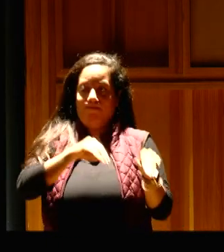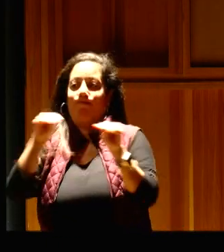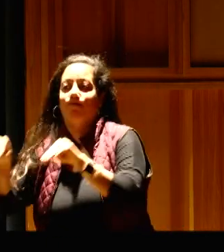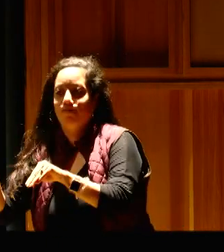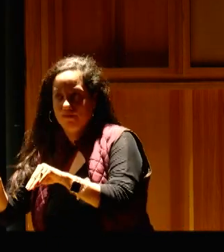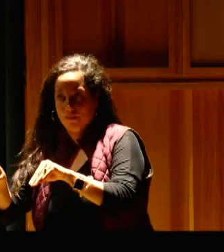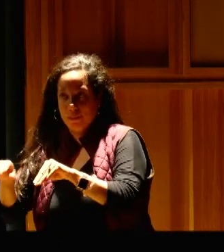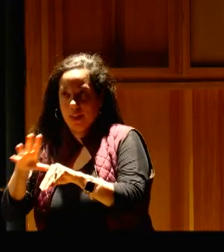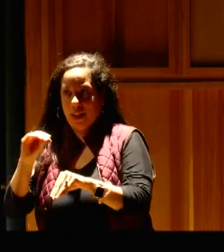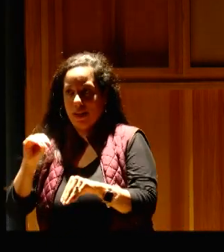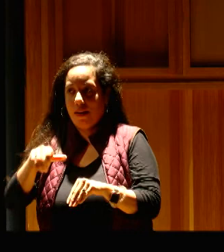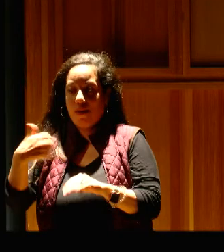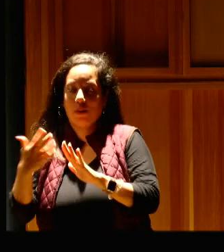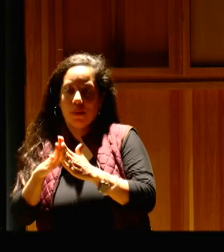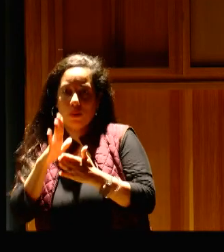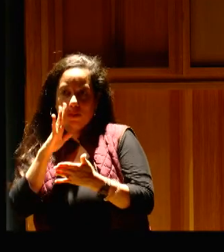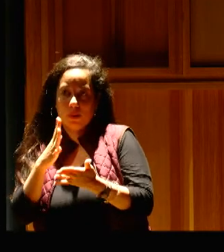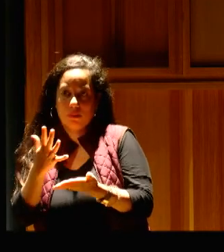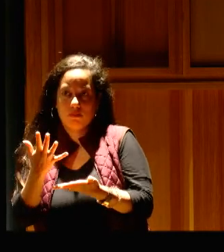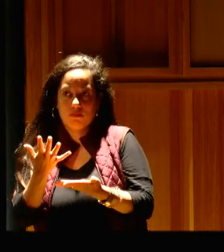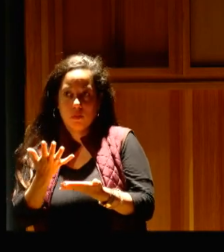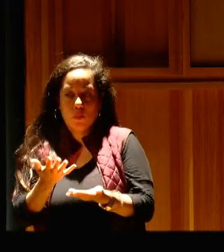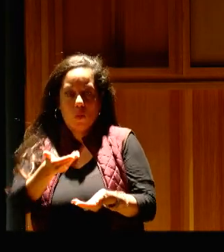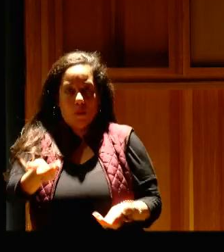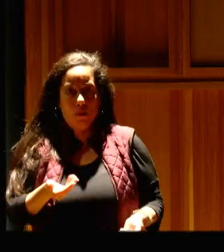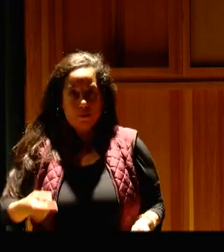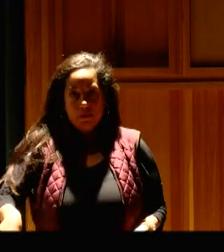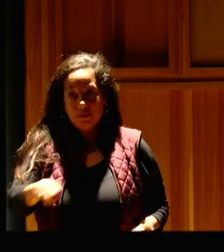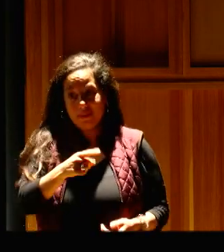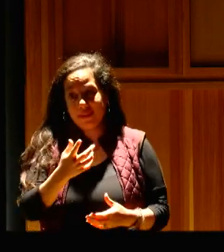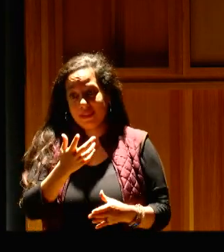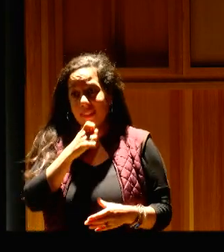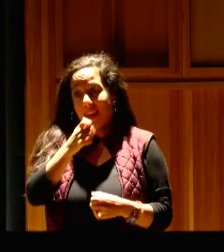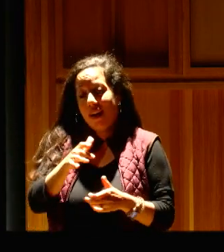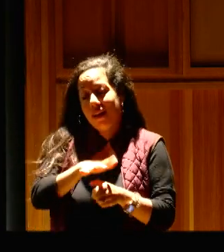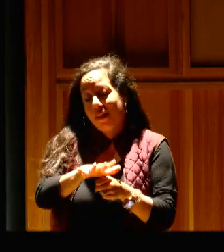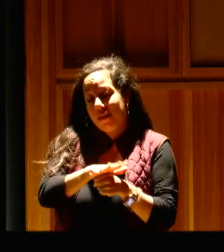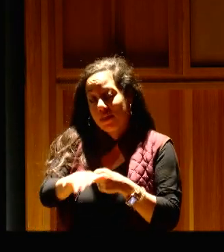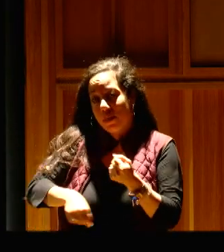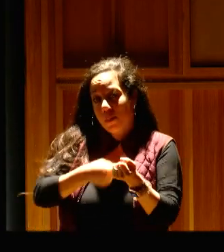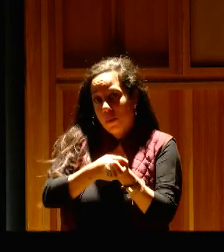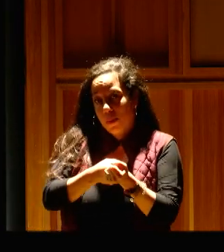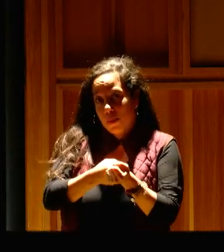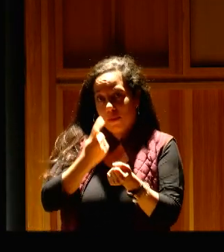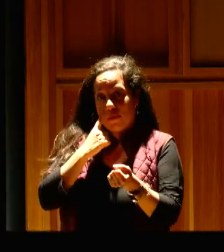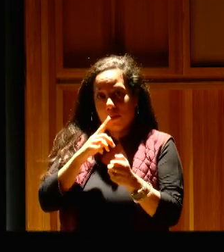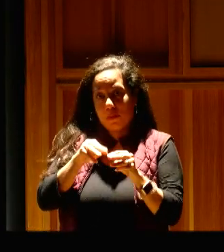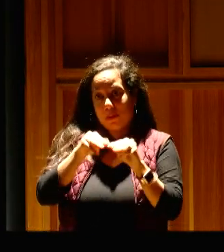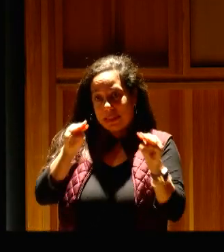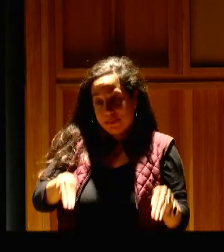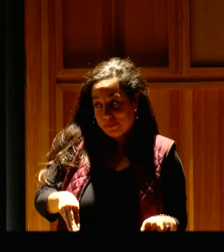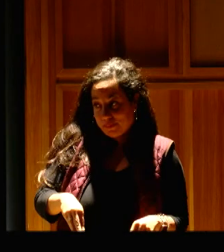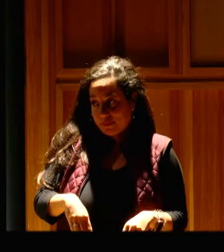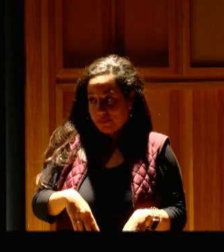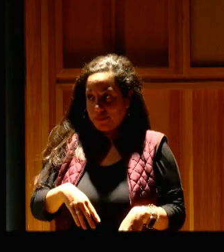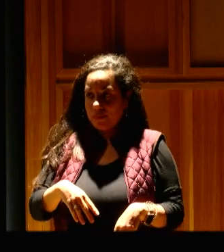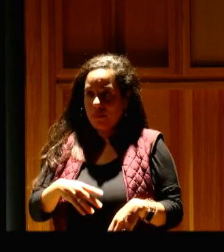a lack of support from libraries and museums to house their cultural assets and